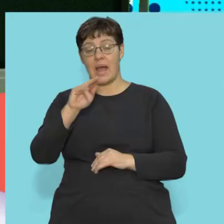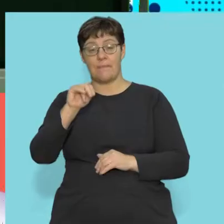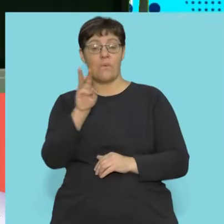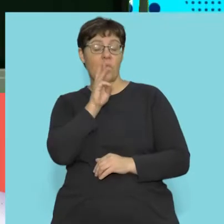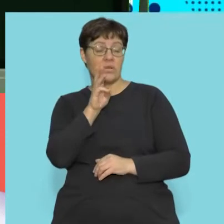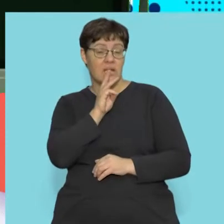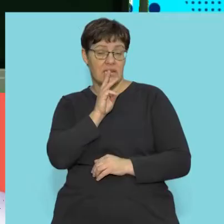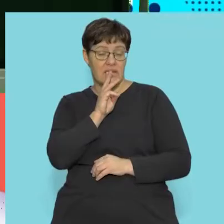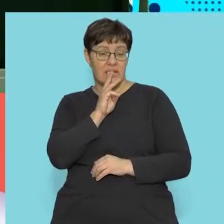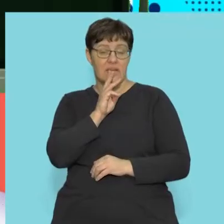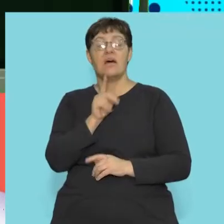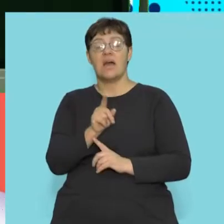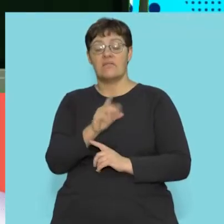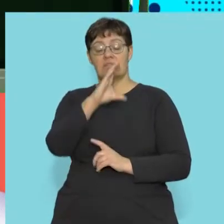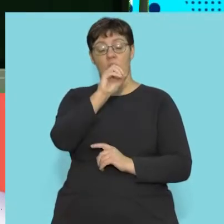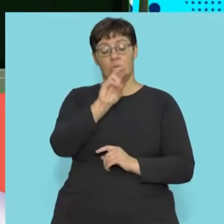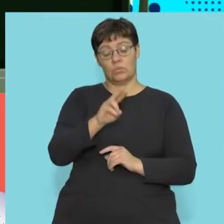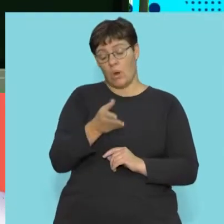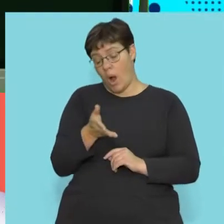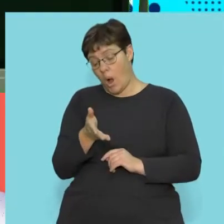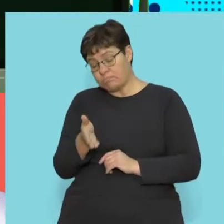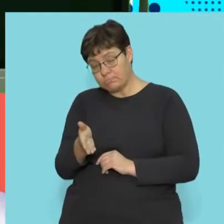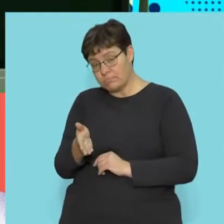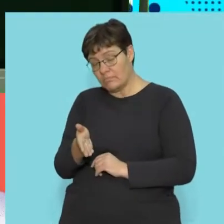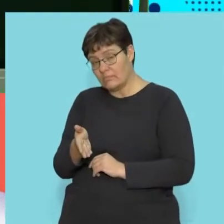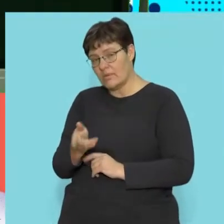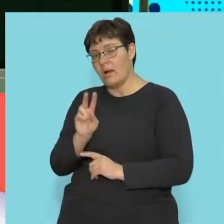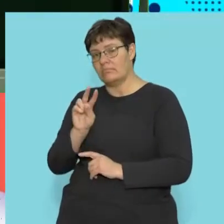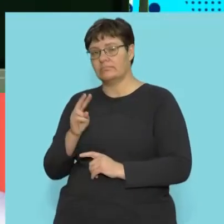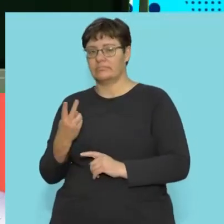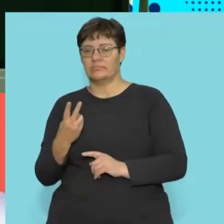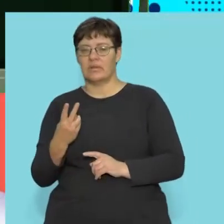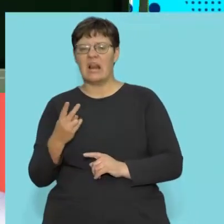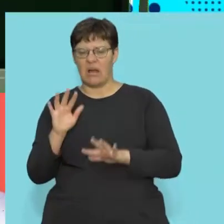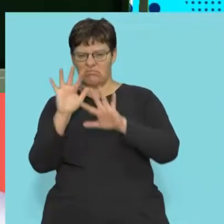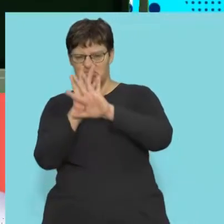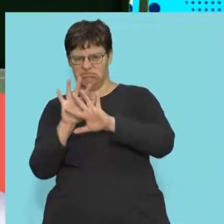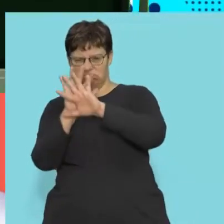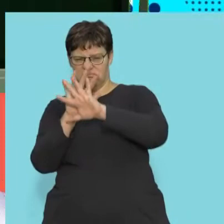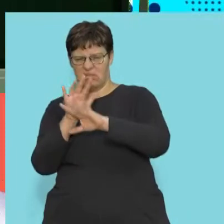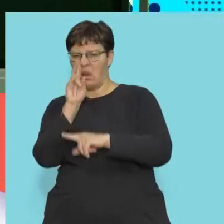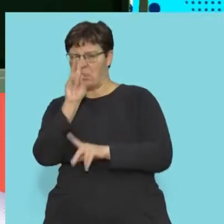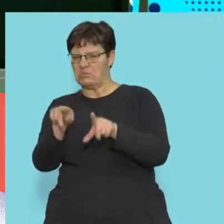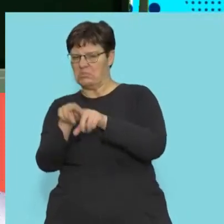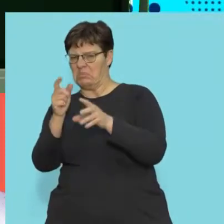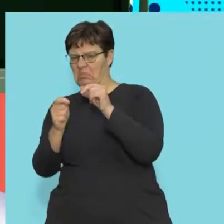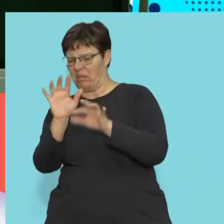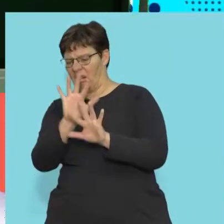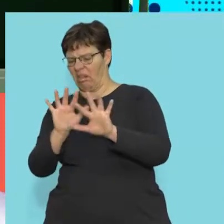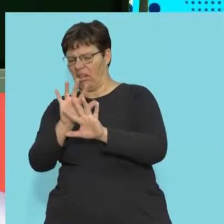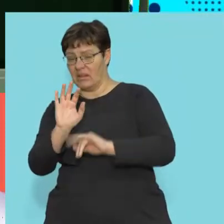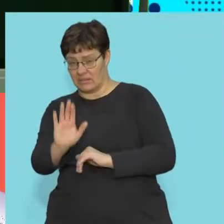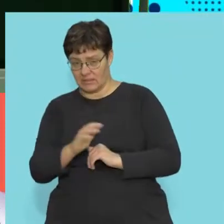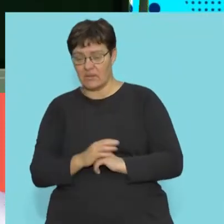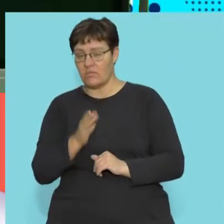water, when carbon dioxide is introduced into that, turns milky, and so that could be an indicator for the